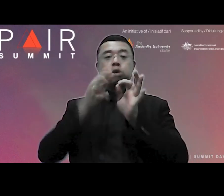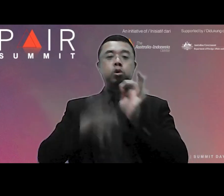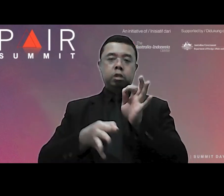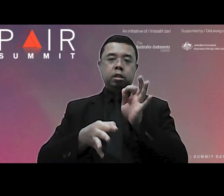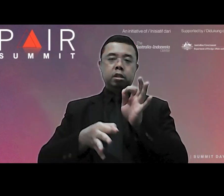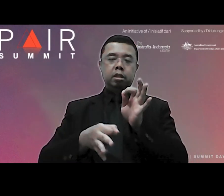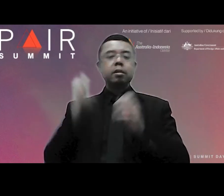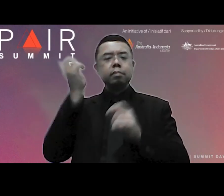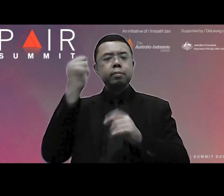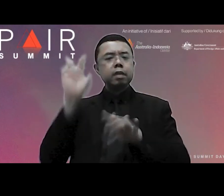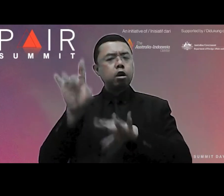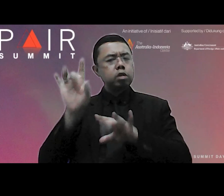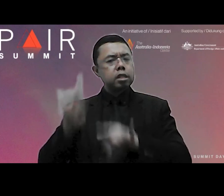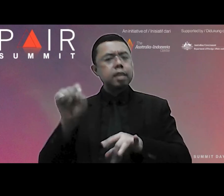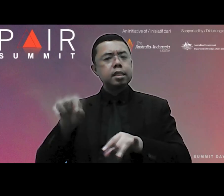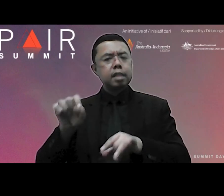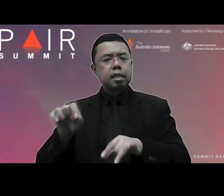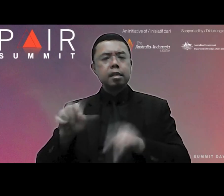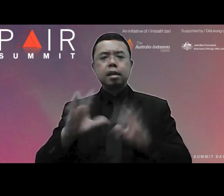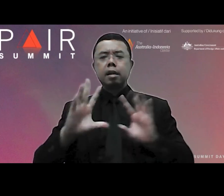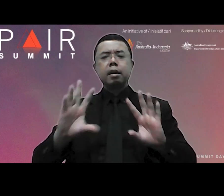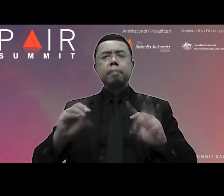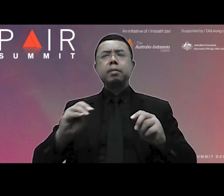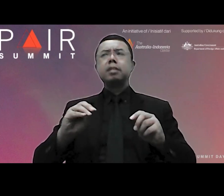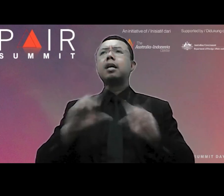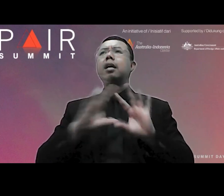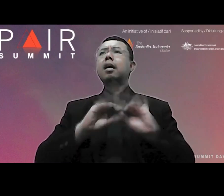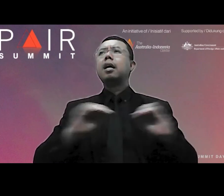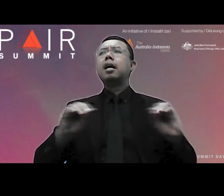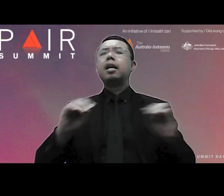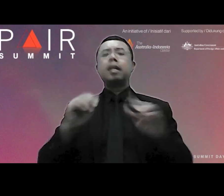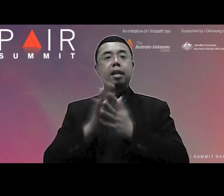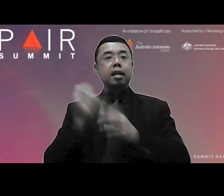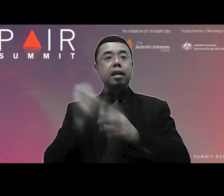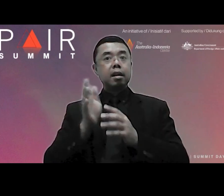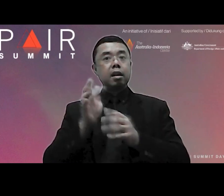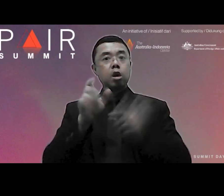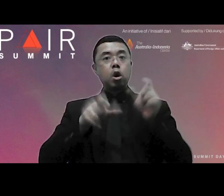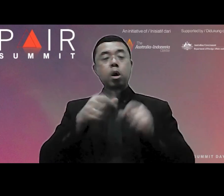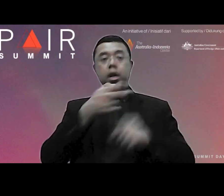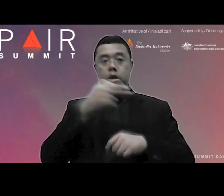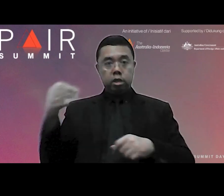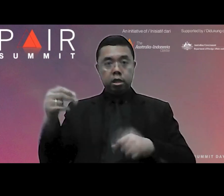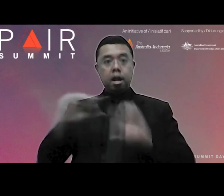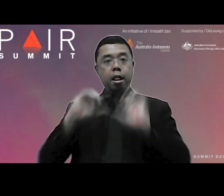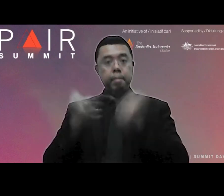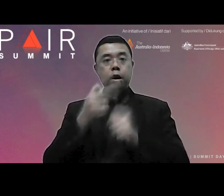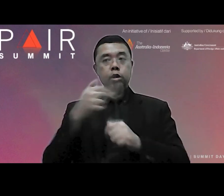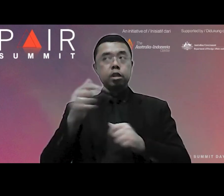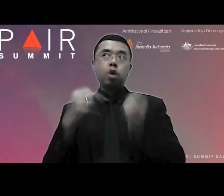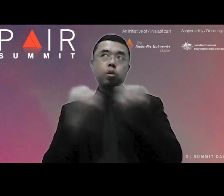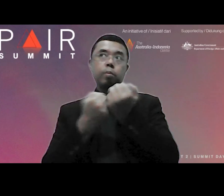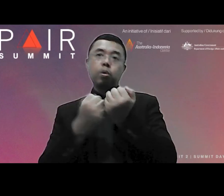Indonesian counterparts to support Indonesia's COVID-19 response, including support to local